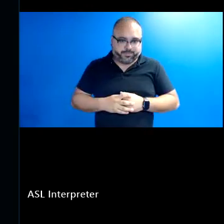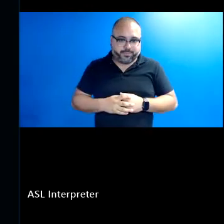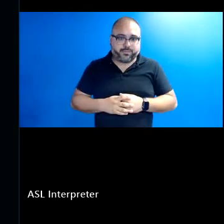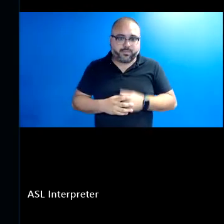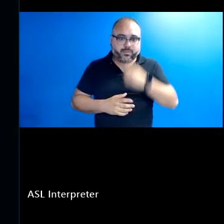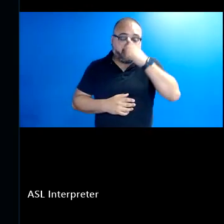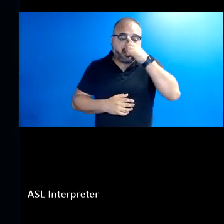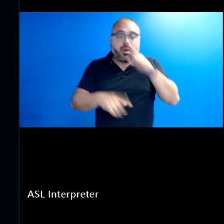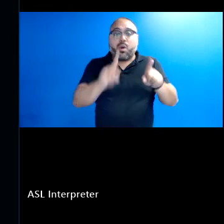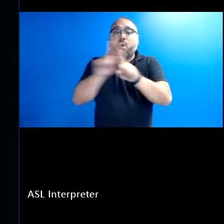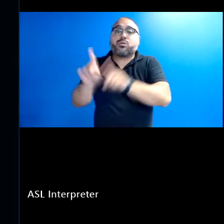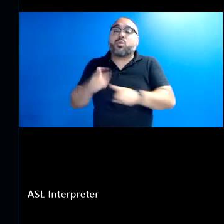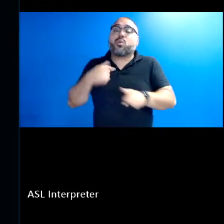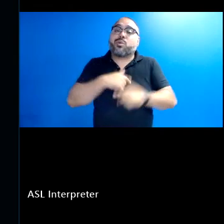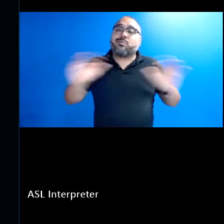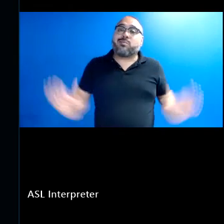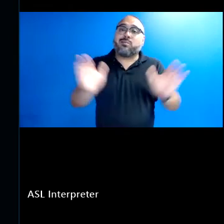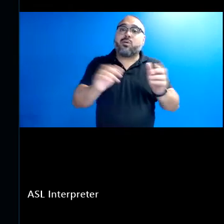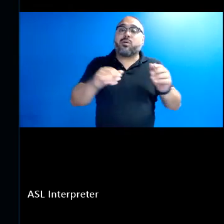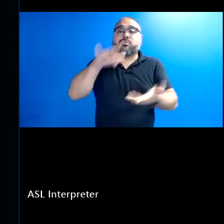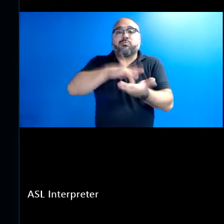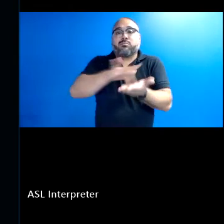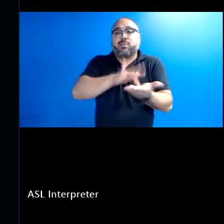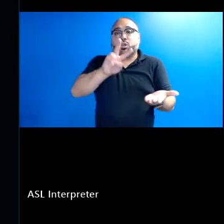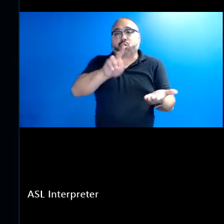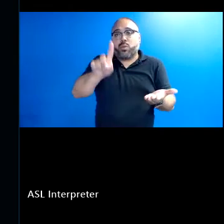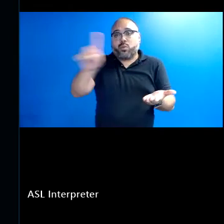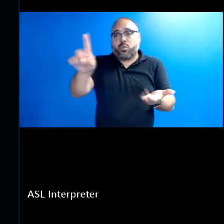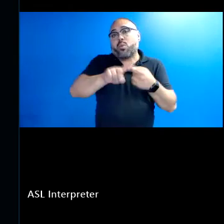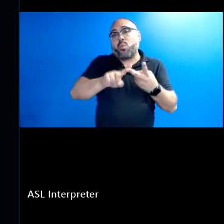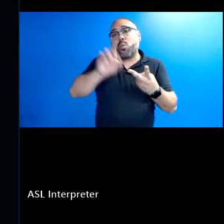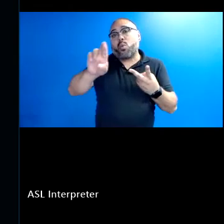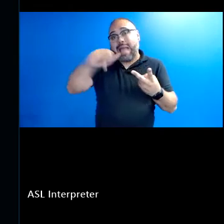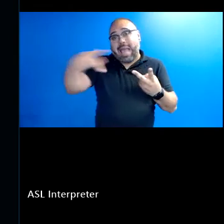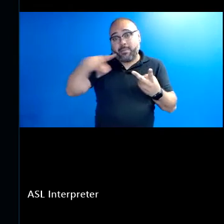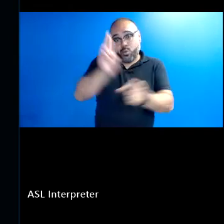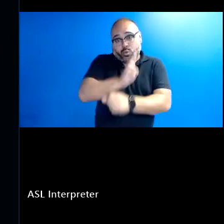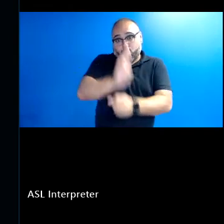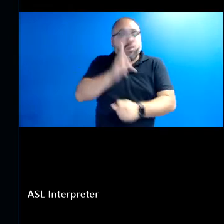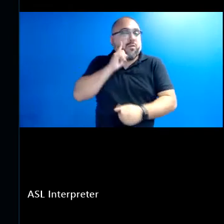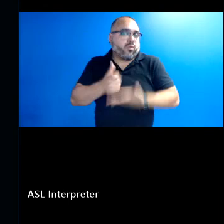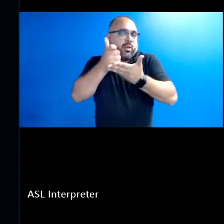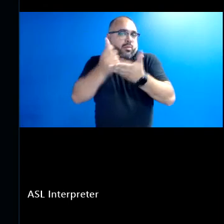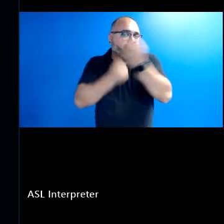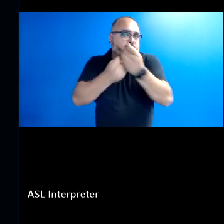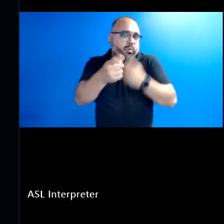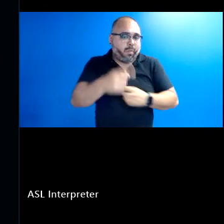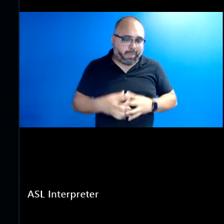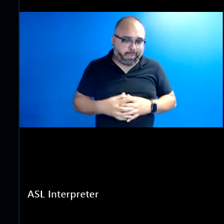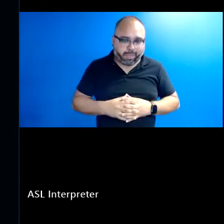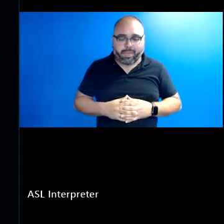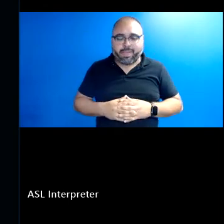encourage our customers to dial 211 or use the 211 Now Care Coordination app for personalized support. The